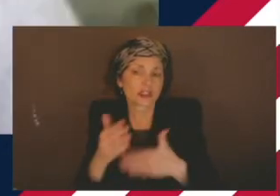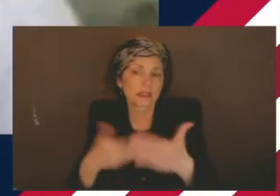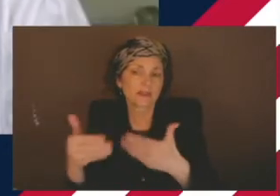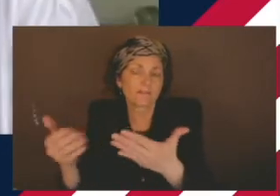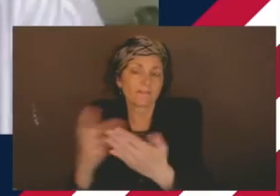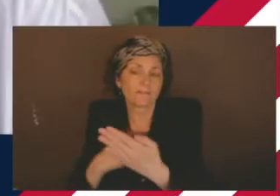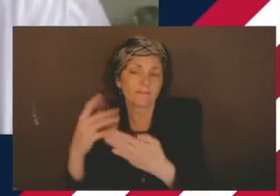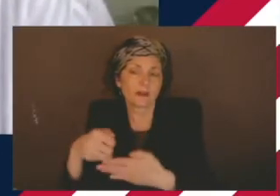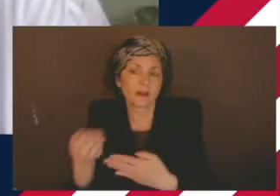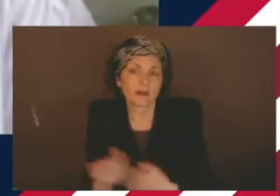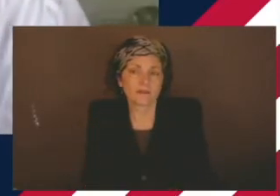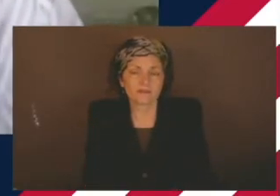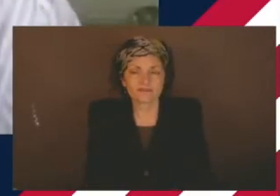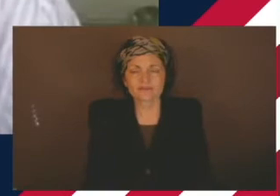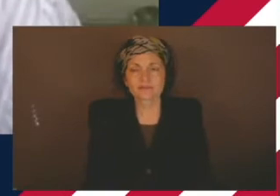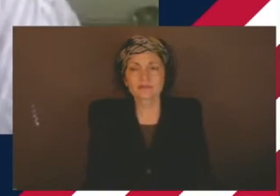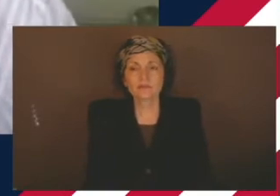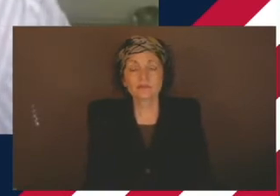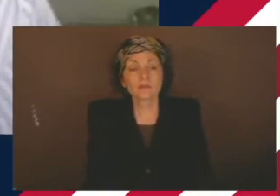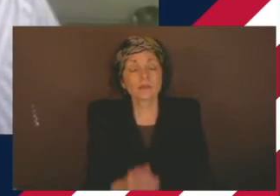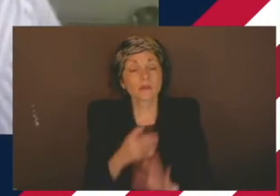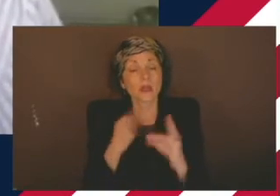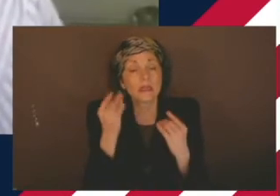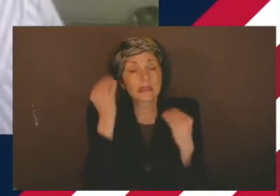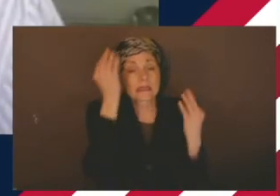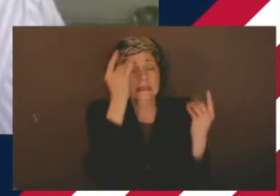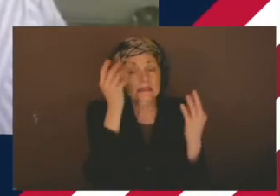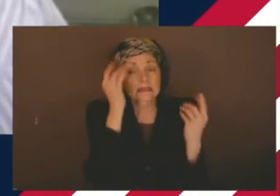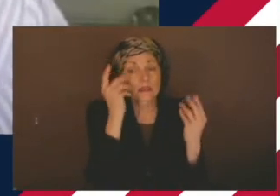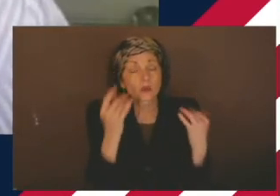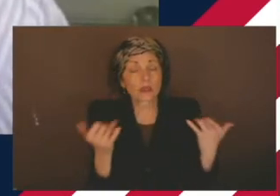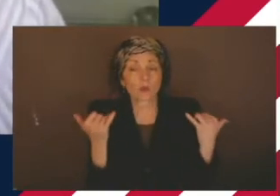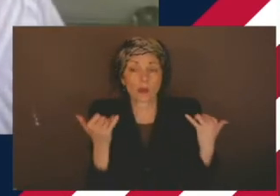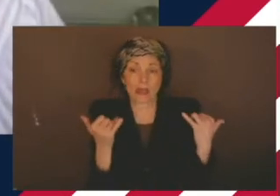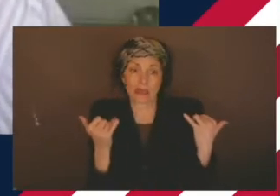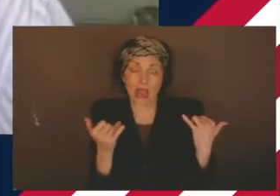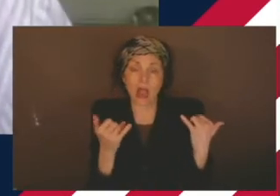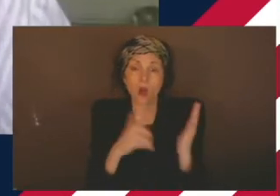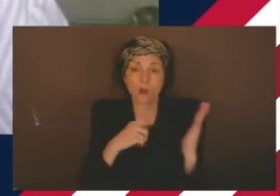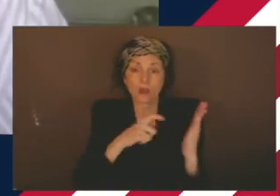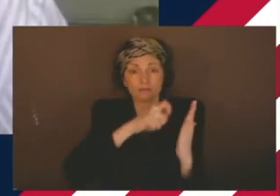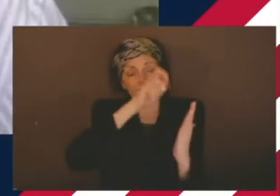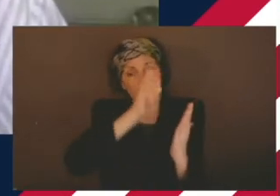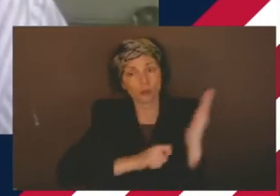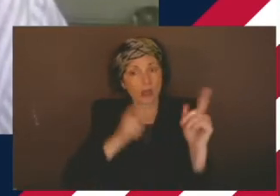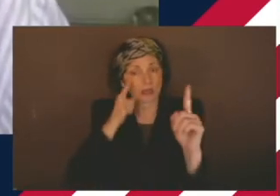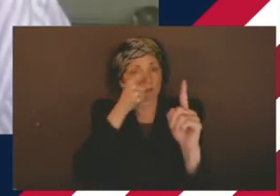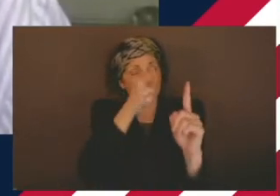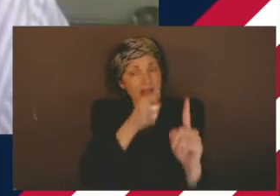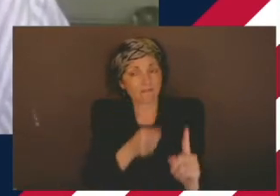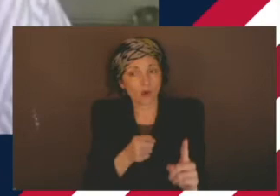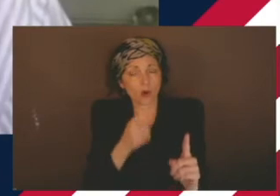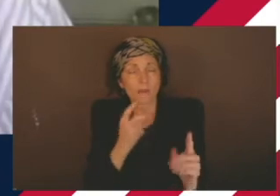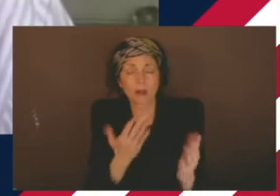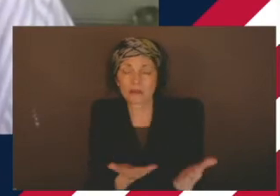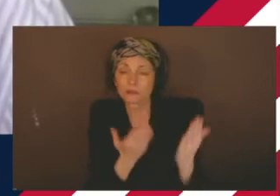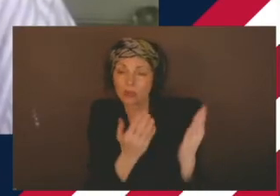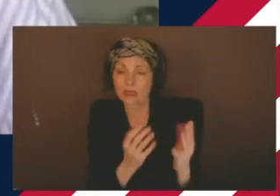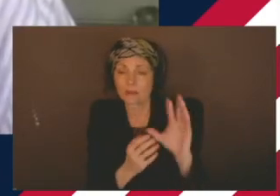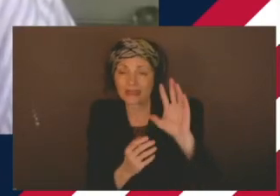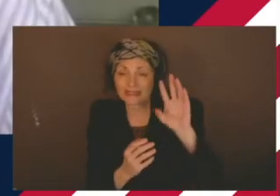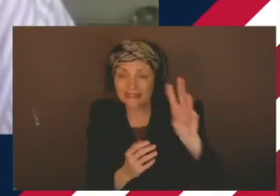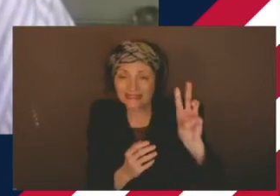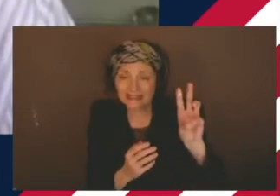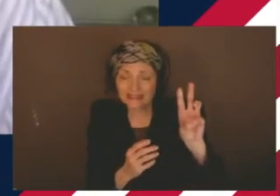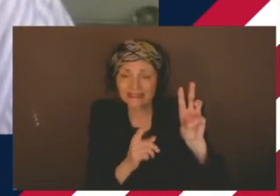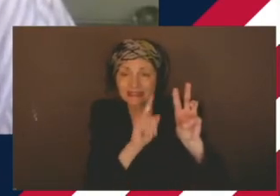In considering the platform on clean energy and climate change, I urge incorporation of 6 key themes in reinforcing a commitment to